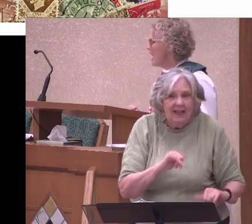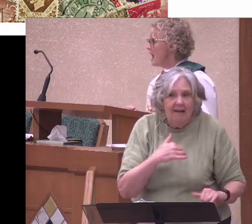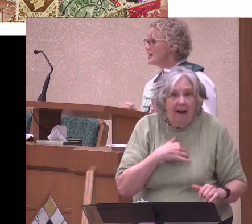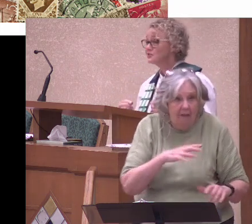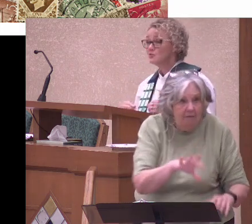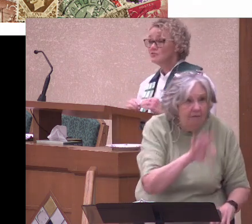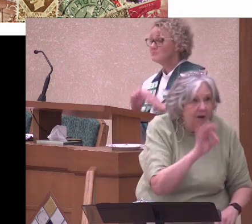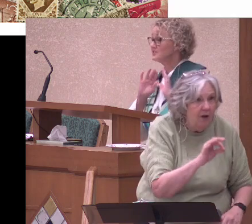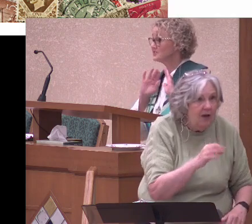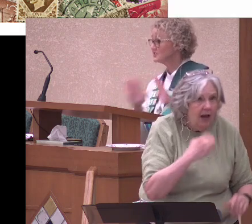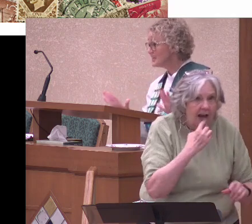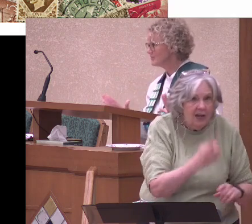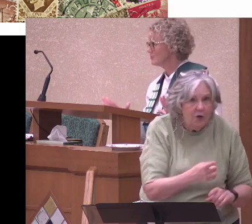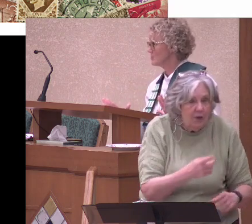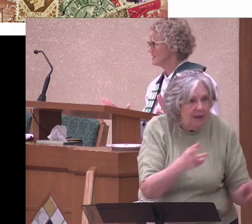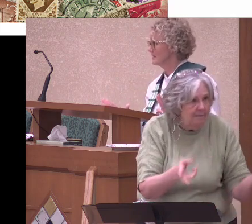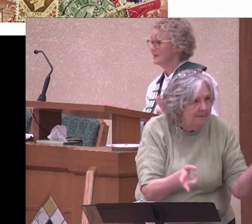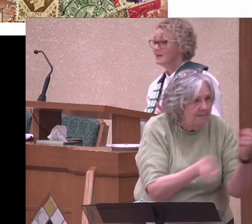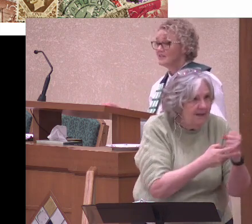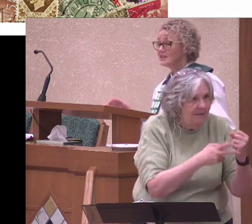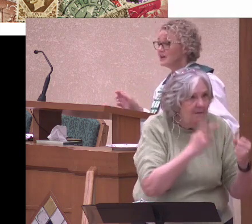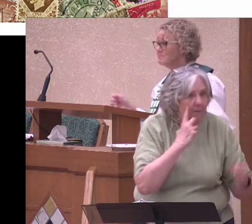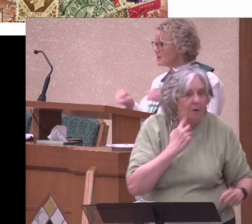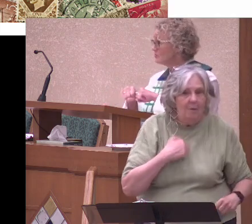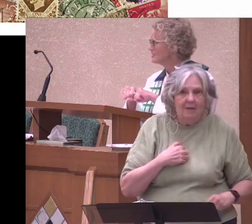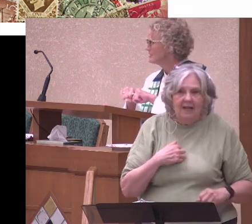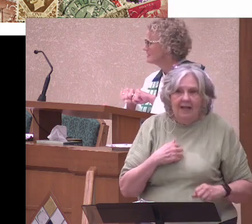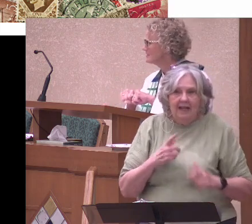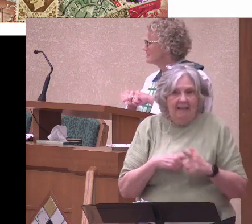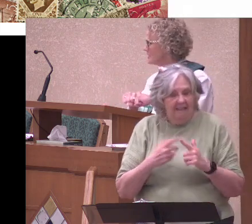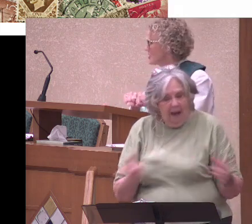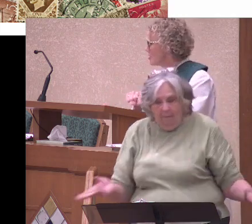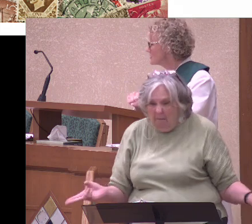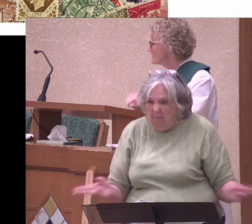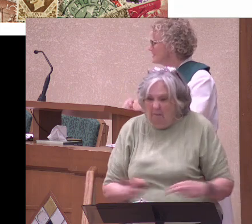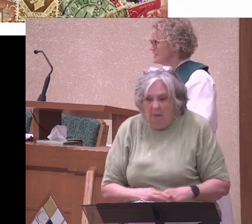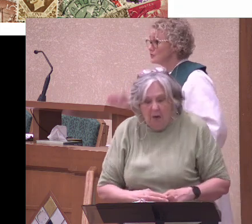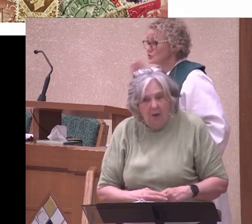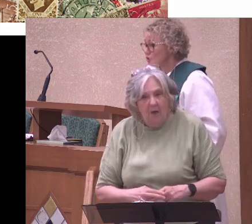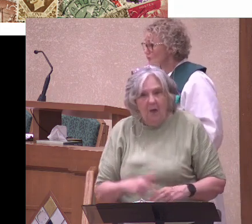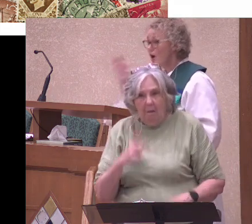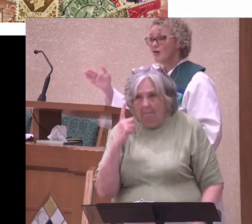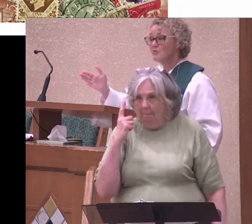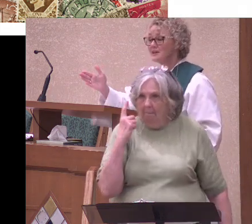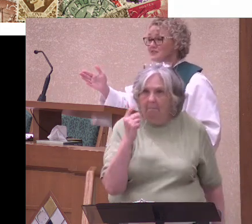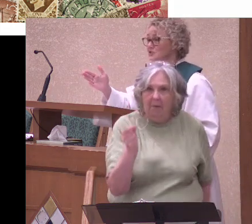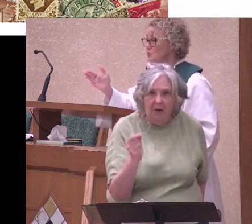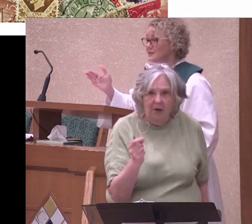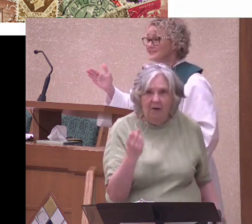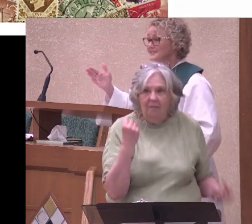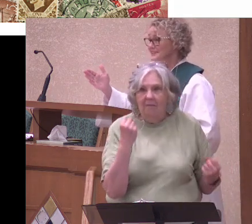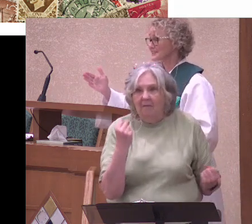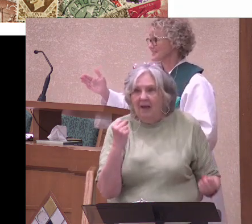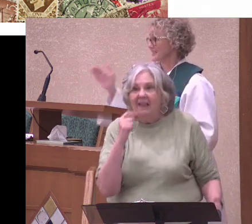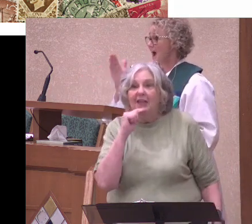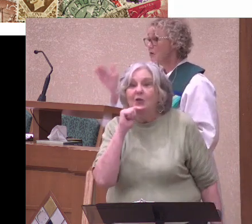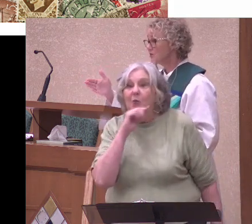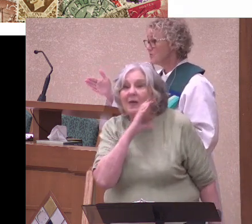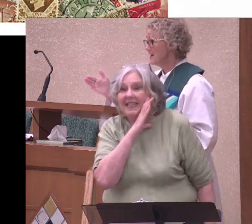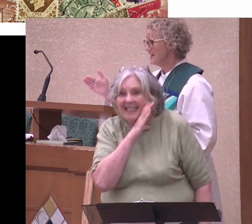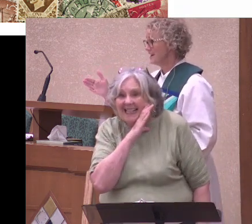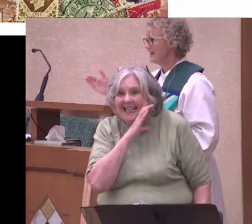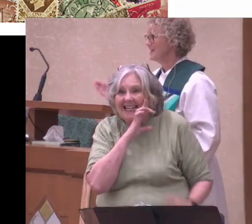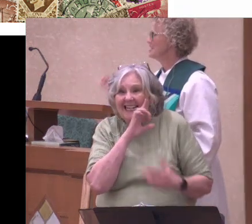somebody, I told them to save it for me. Then I buckled the kids in their car seats and drove all the way to the Twin Cities, an